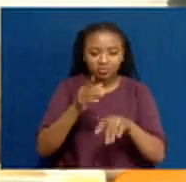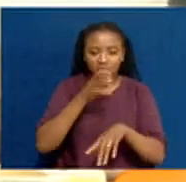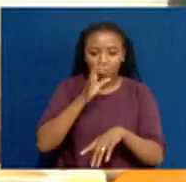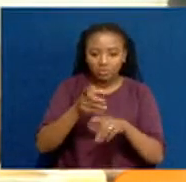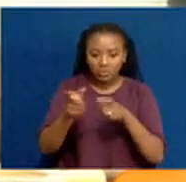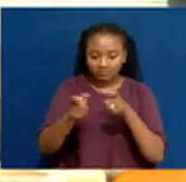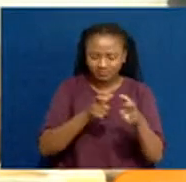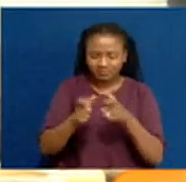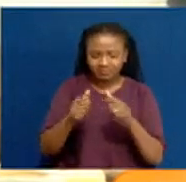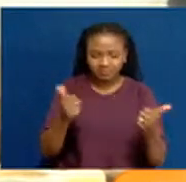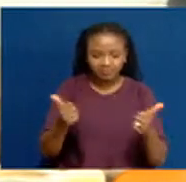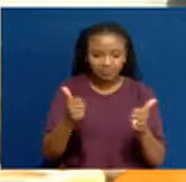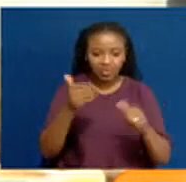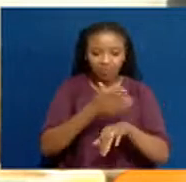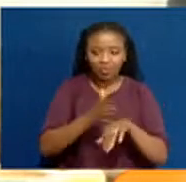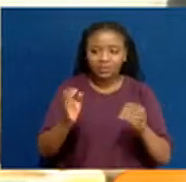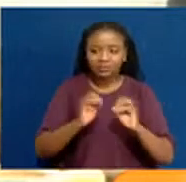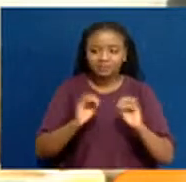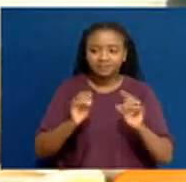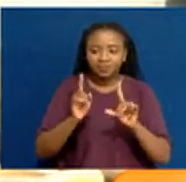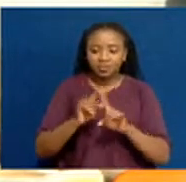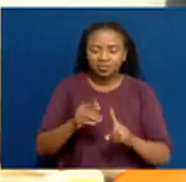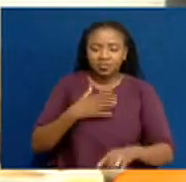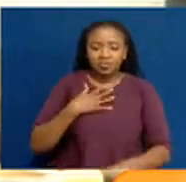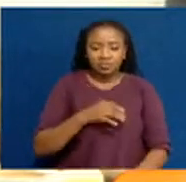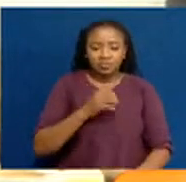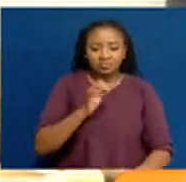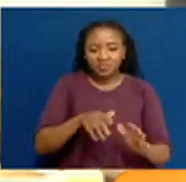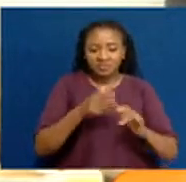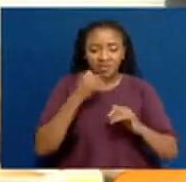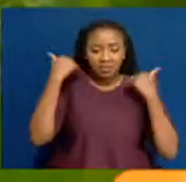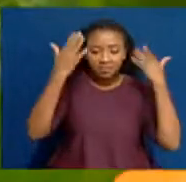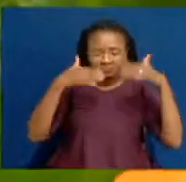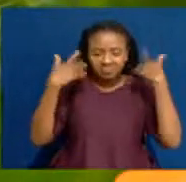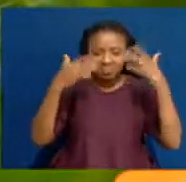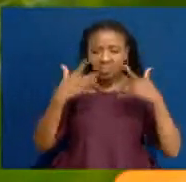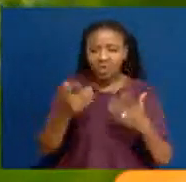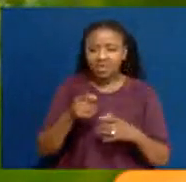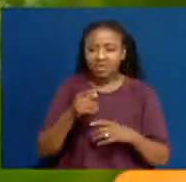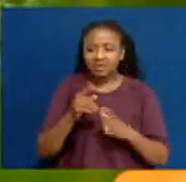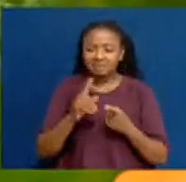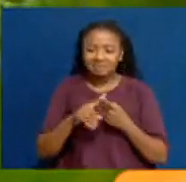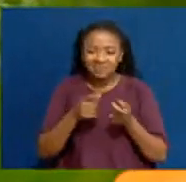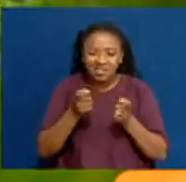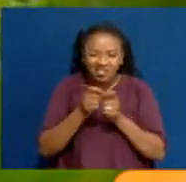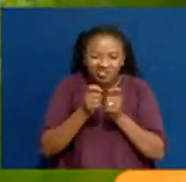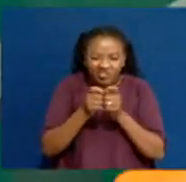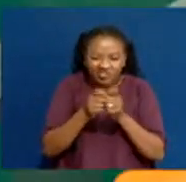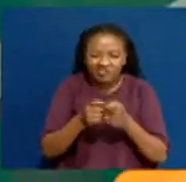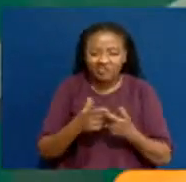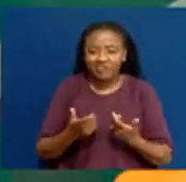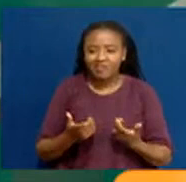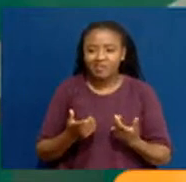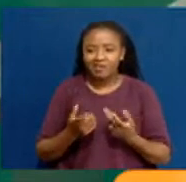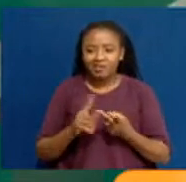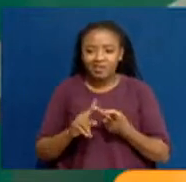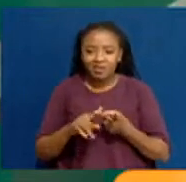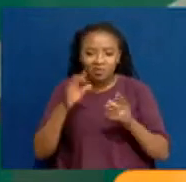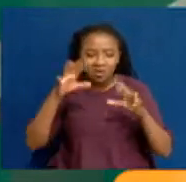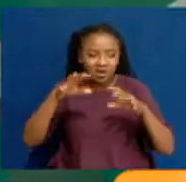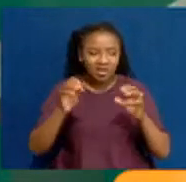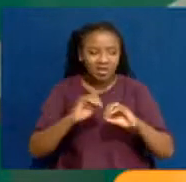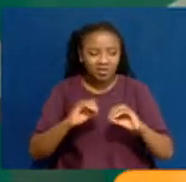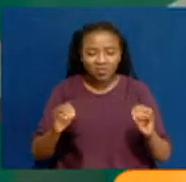wastage. We don't want farmers to worry about if it's going to rain or not, about pests or diseases. We provide an